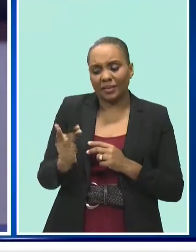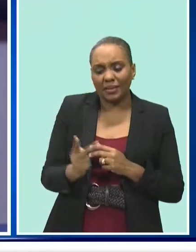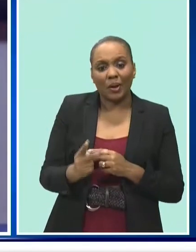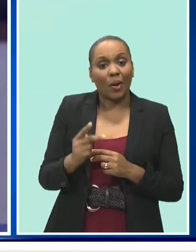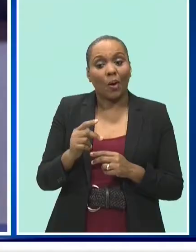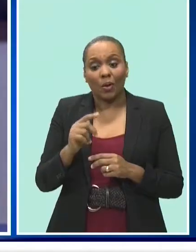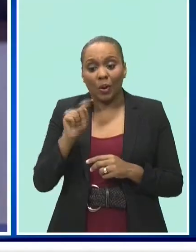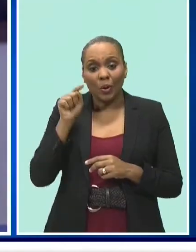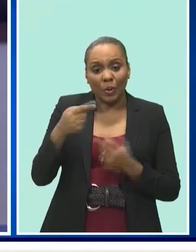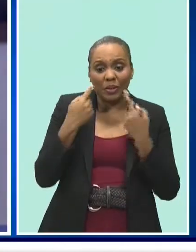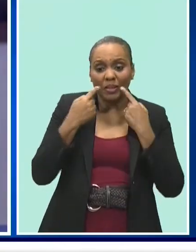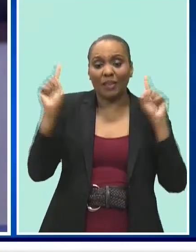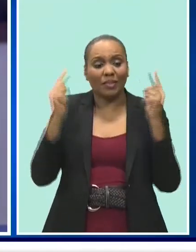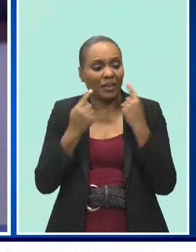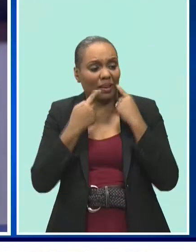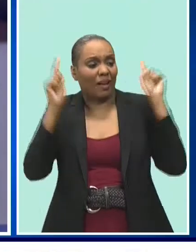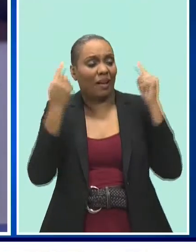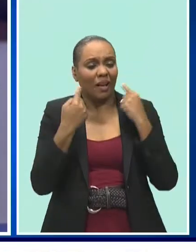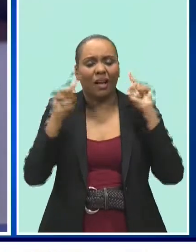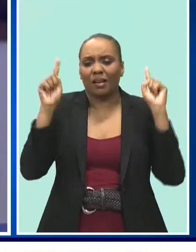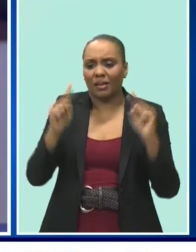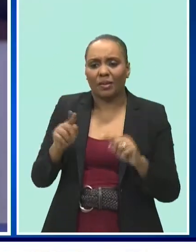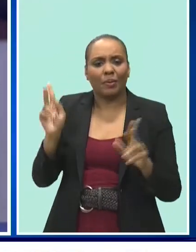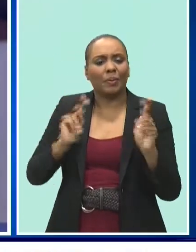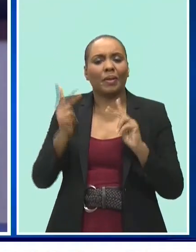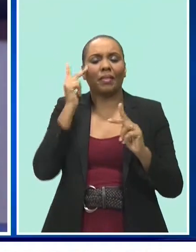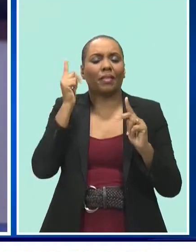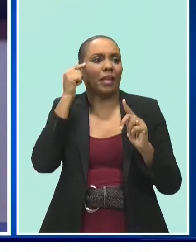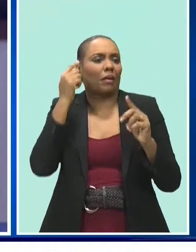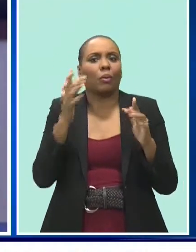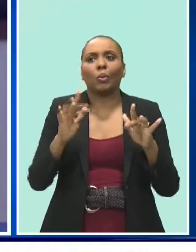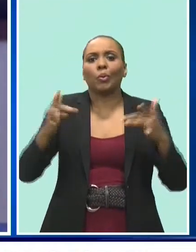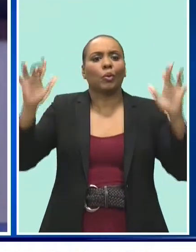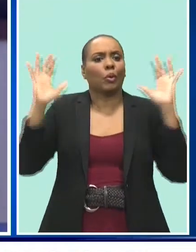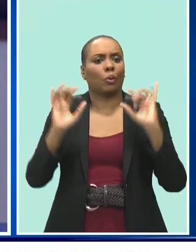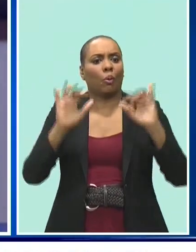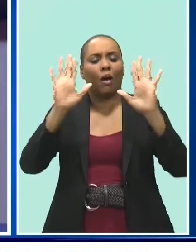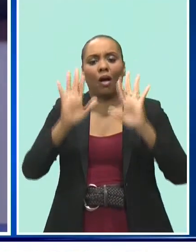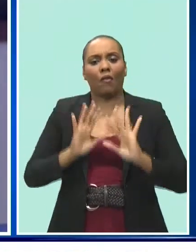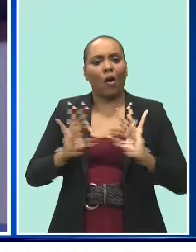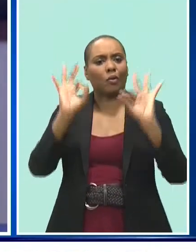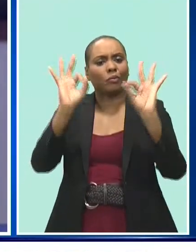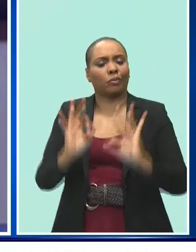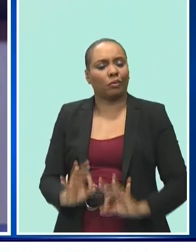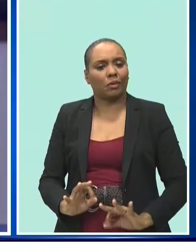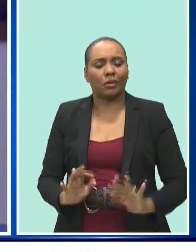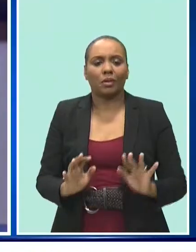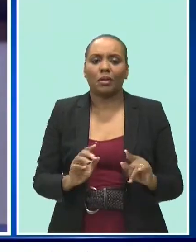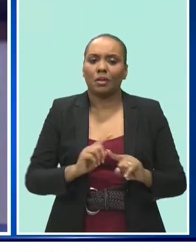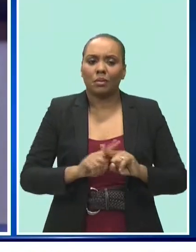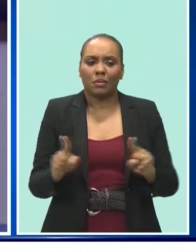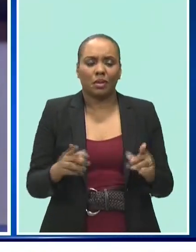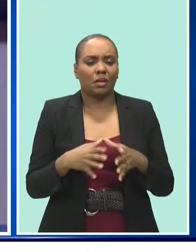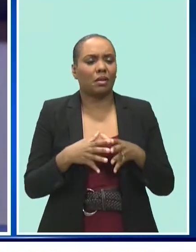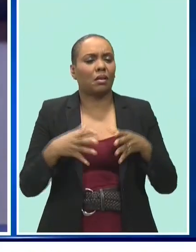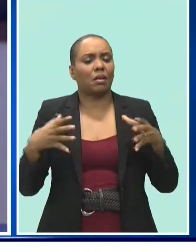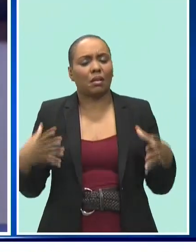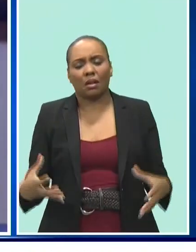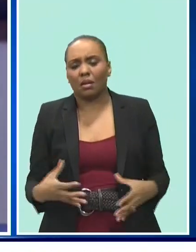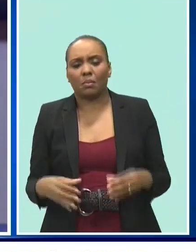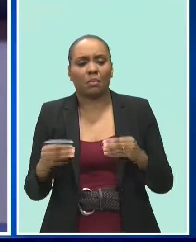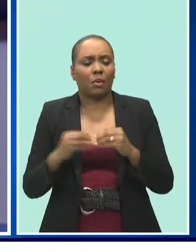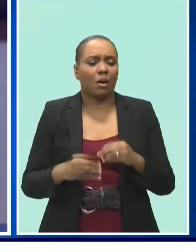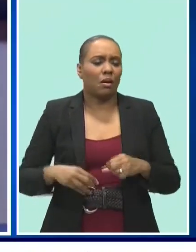that the lives that we live is only glitz and glamour and hype, and enjoyment, but really and truly it is